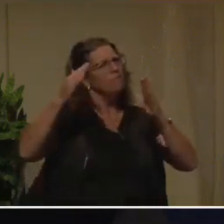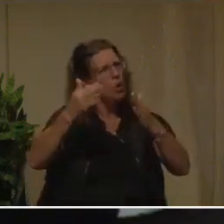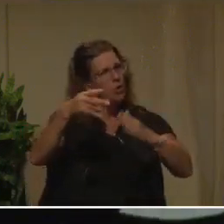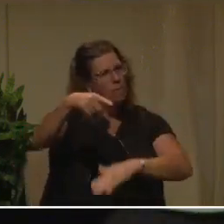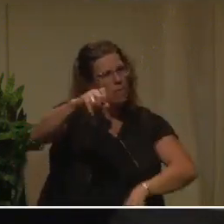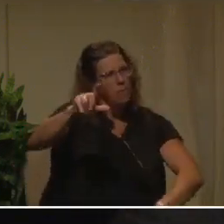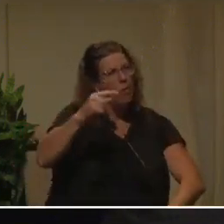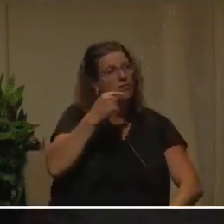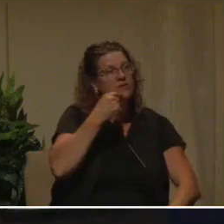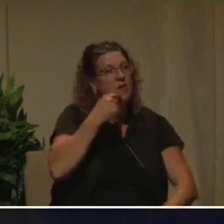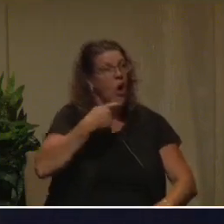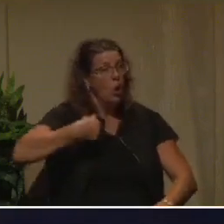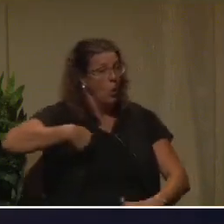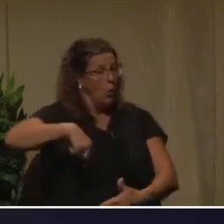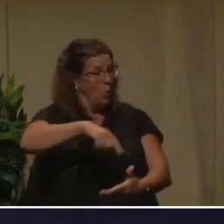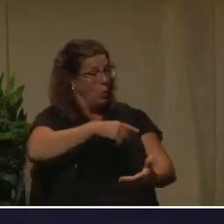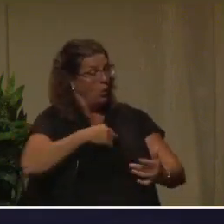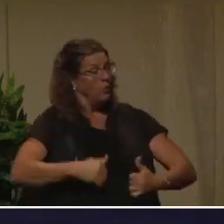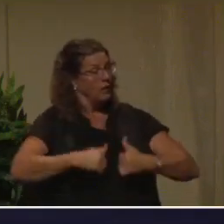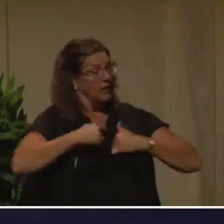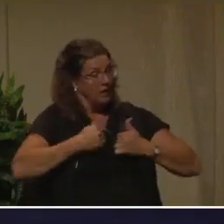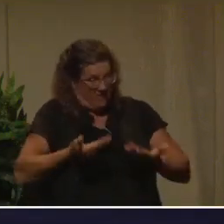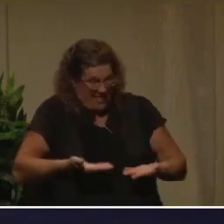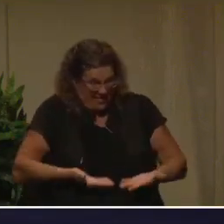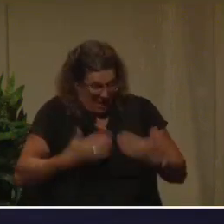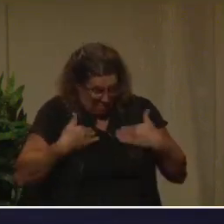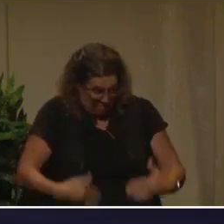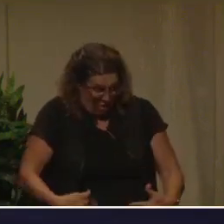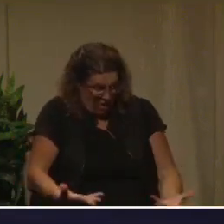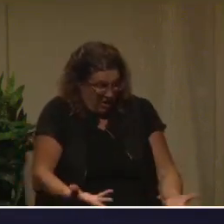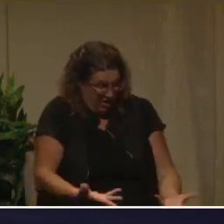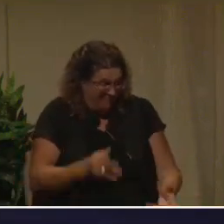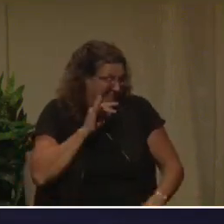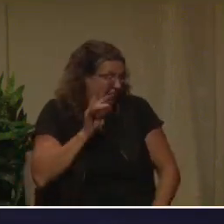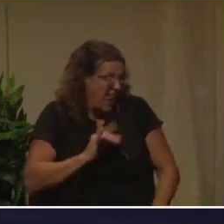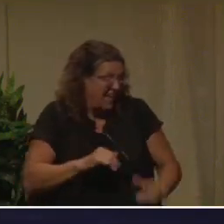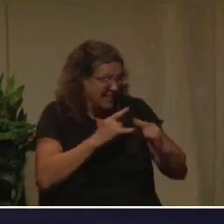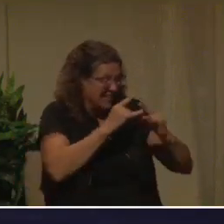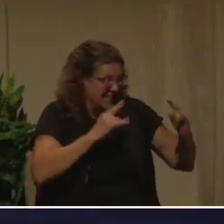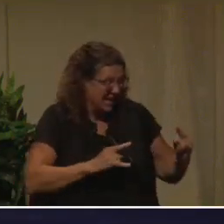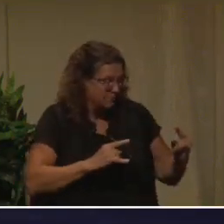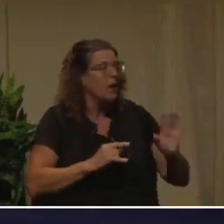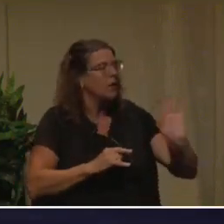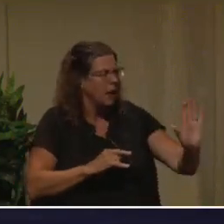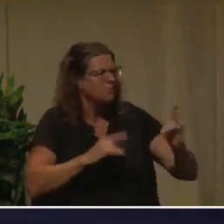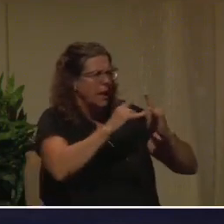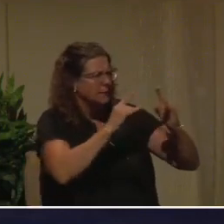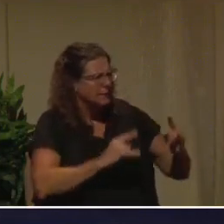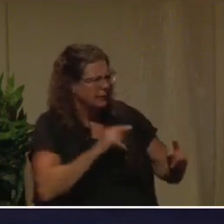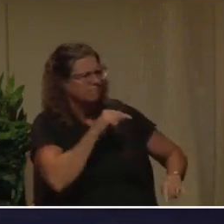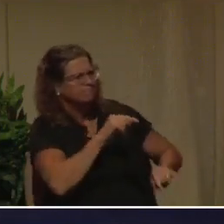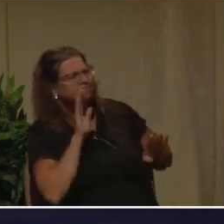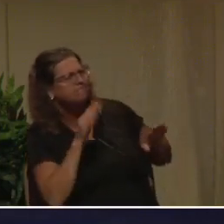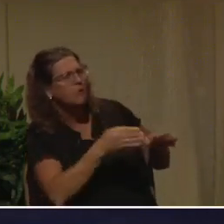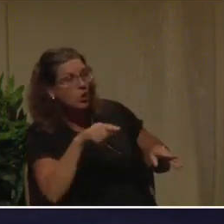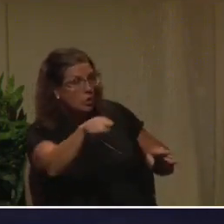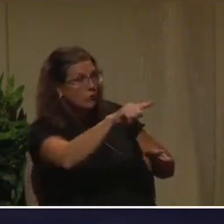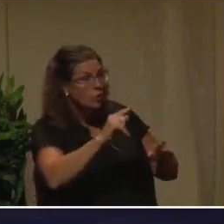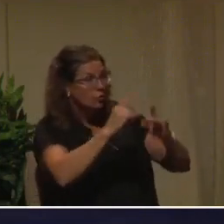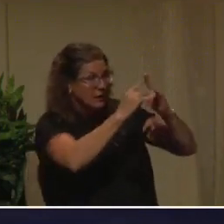that we live currently, this body, he says, is a tent. Now, what do you know about tents? How many of you have ever tented in your life? Raise your